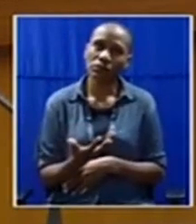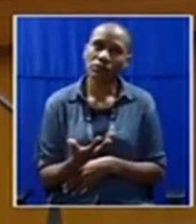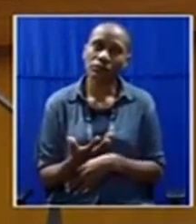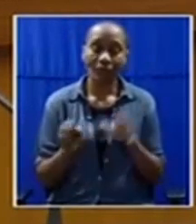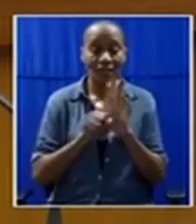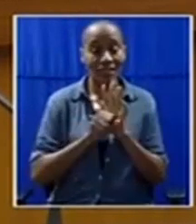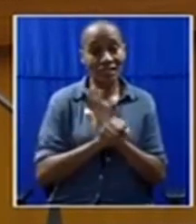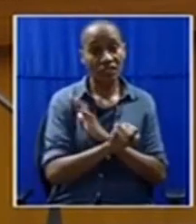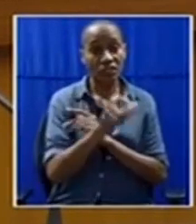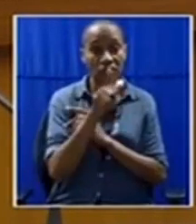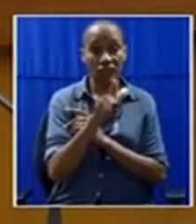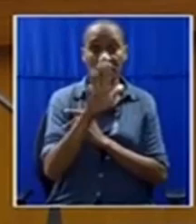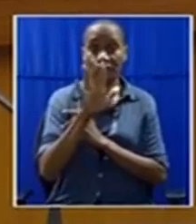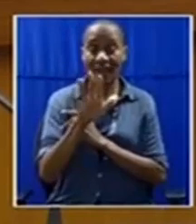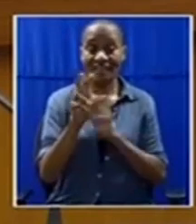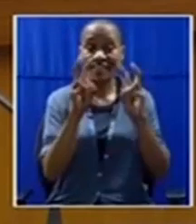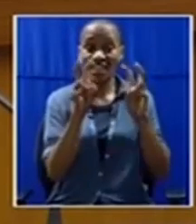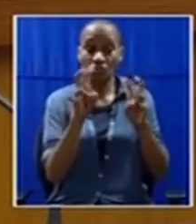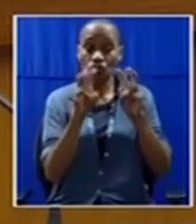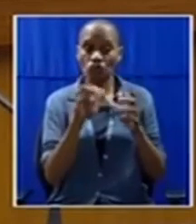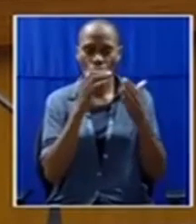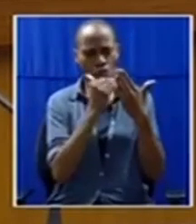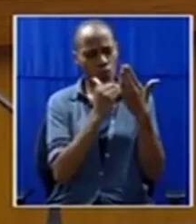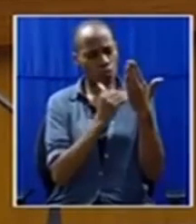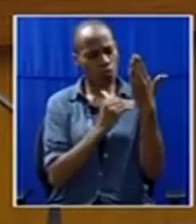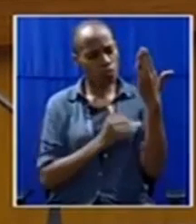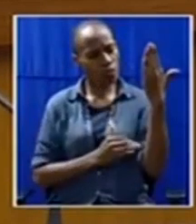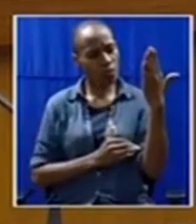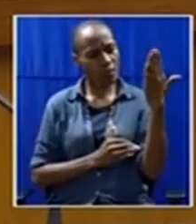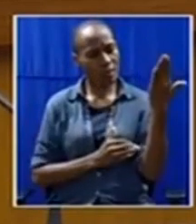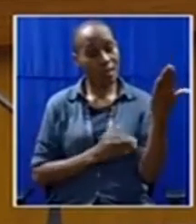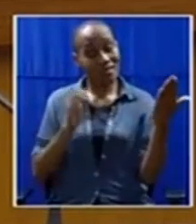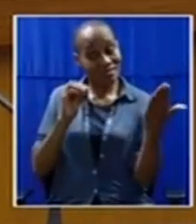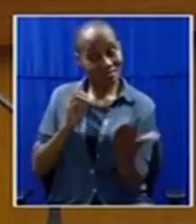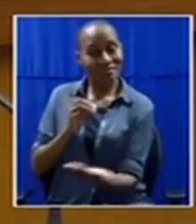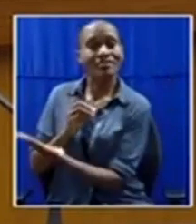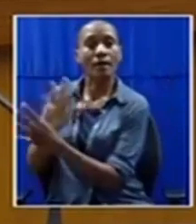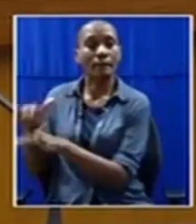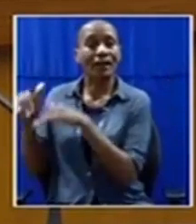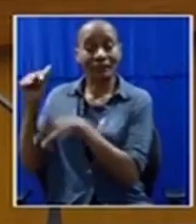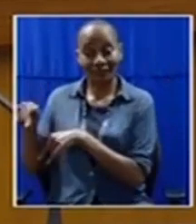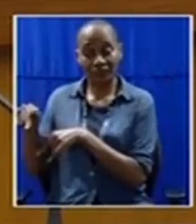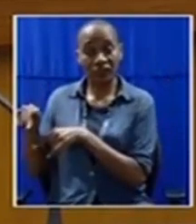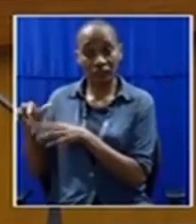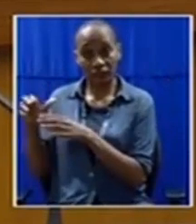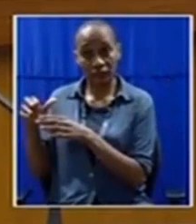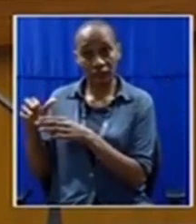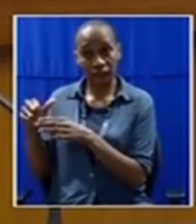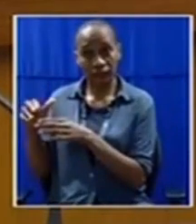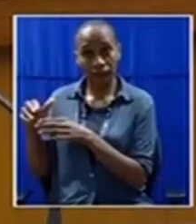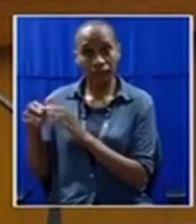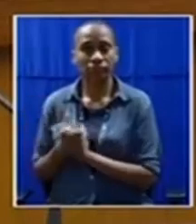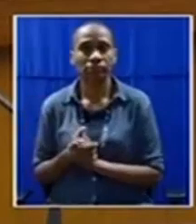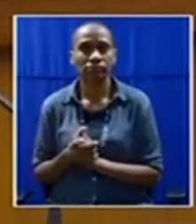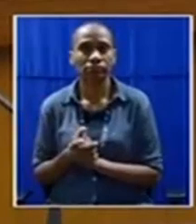Section 75 issues that are before Parliament are concerned, why do